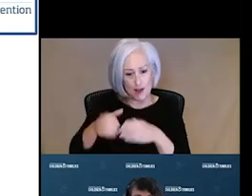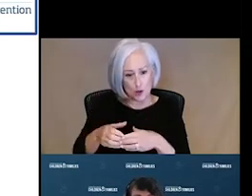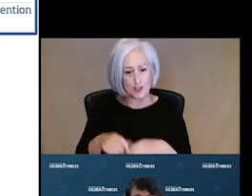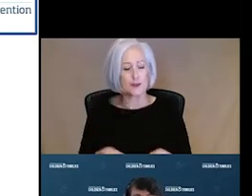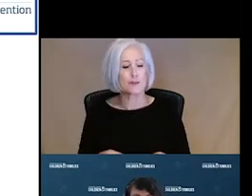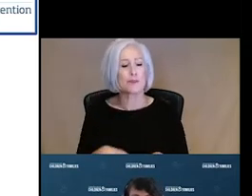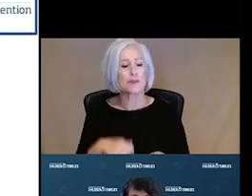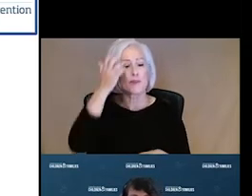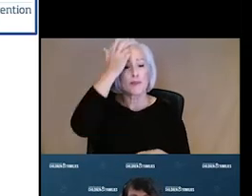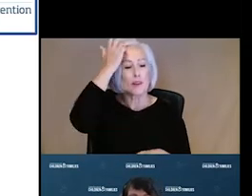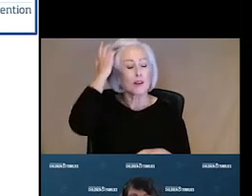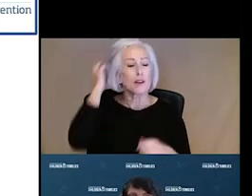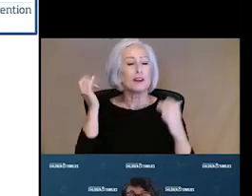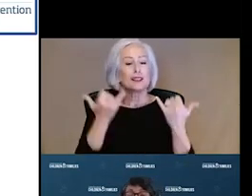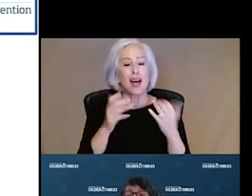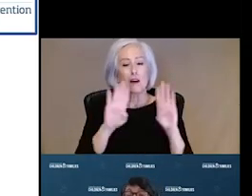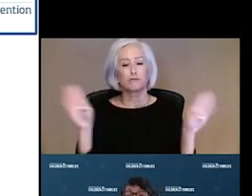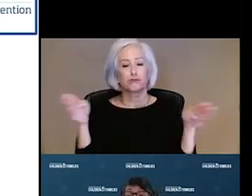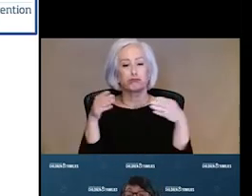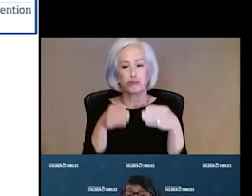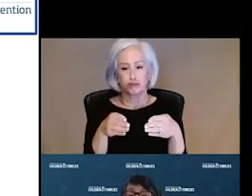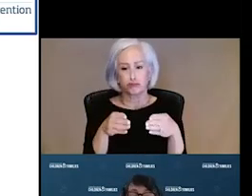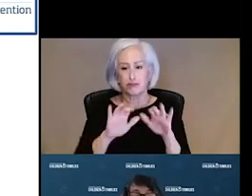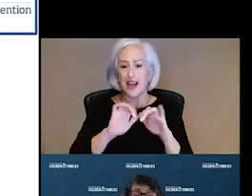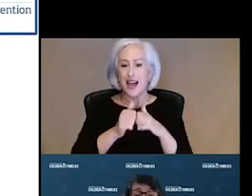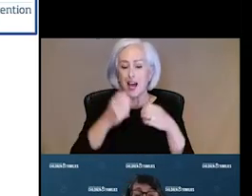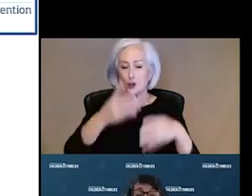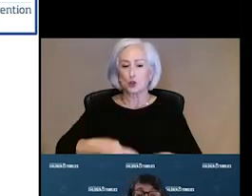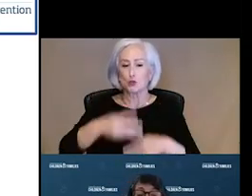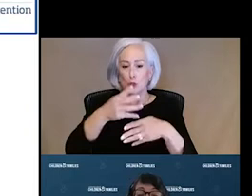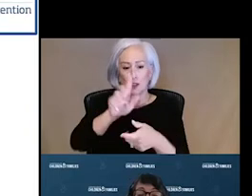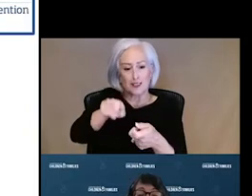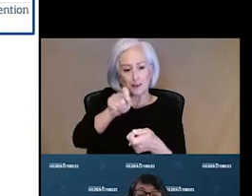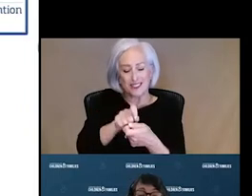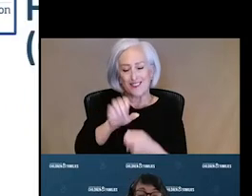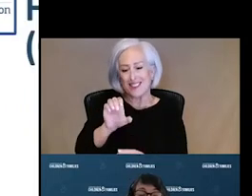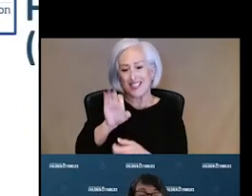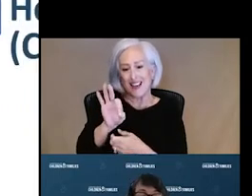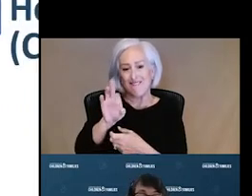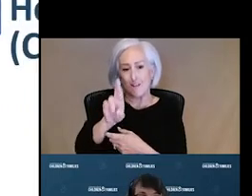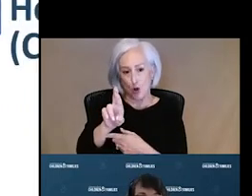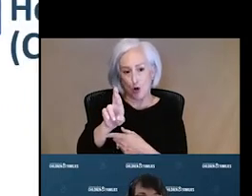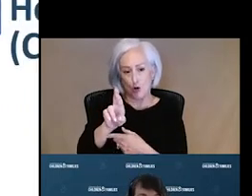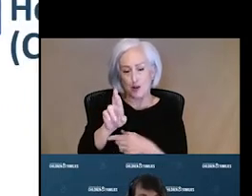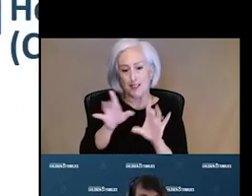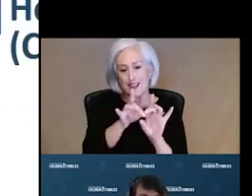let's take a closer look at how you can look up a specific CFR citation.